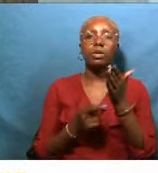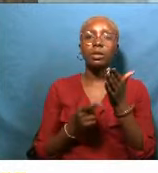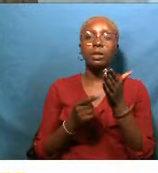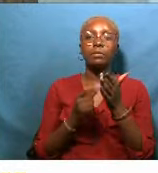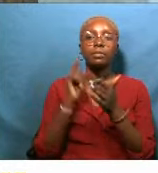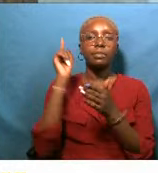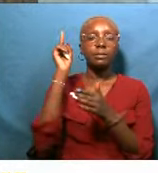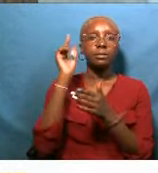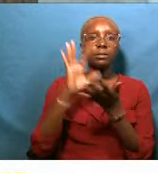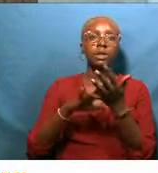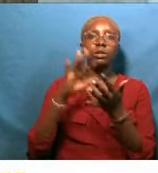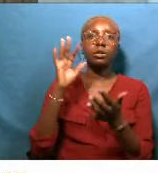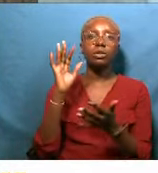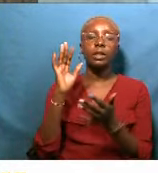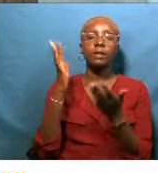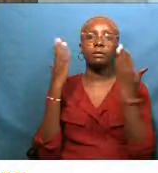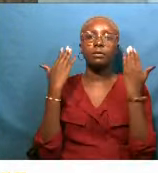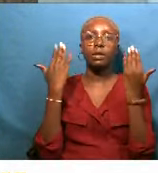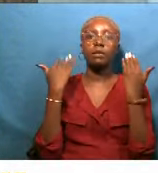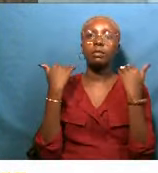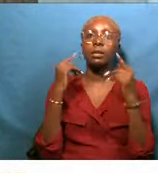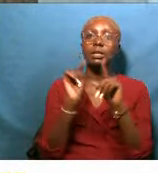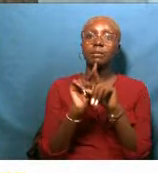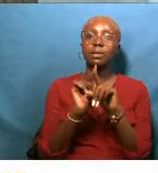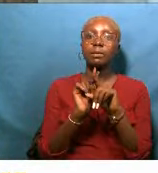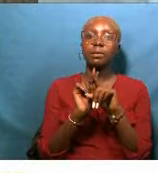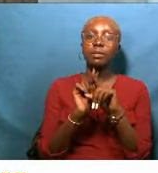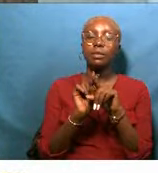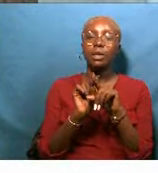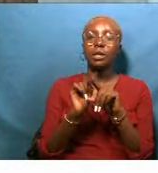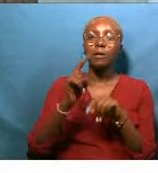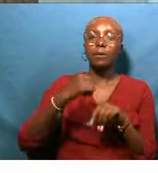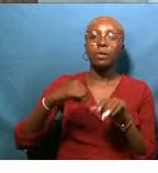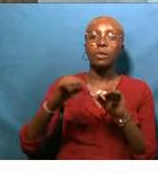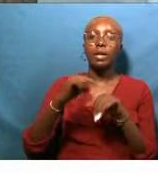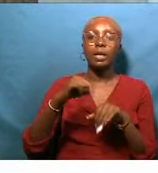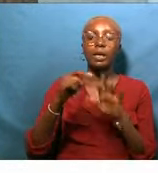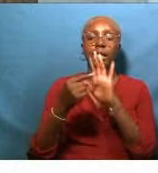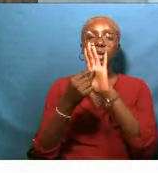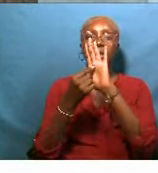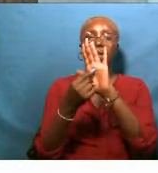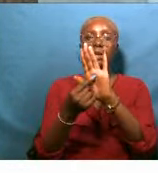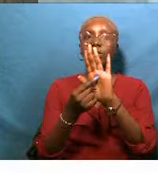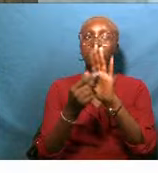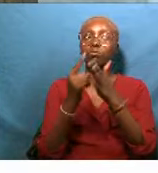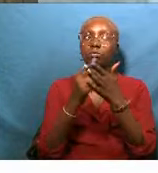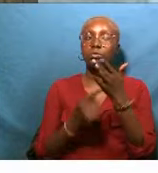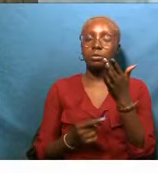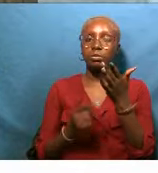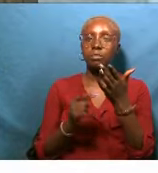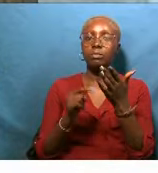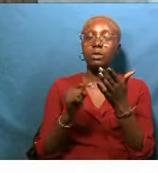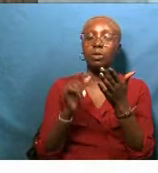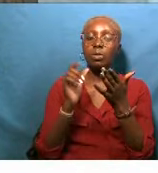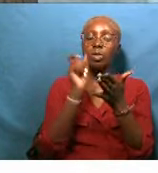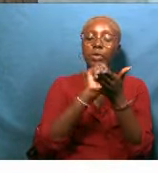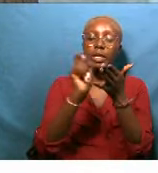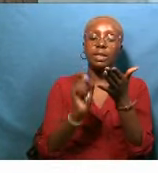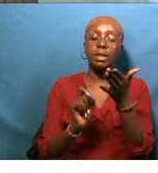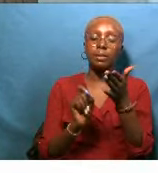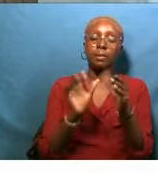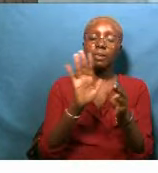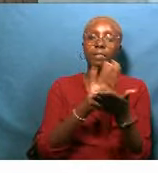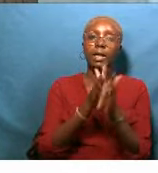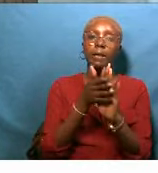when he's resurrected, and us are also enlisted as members of the eternal